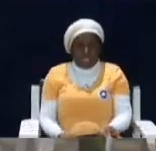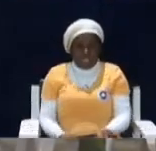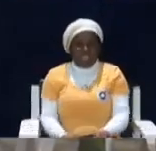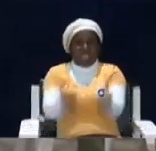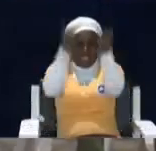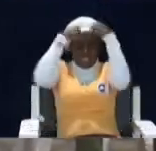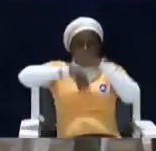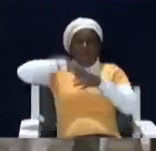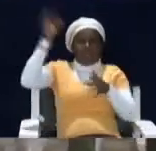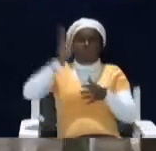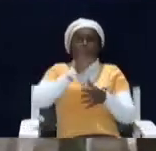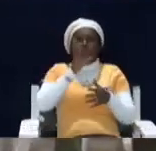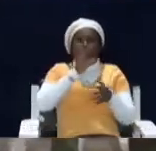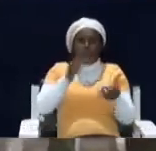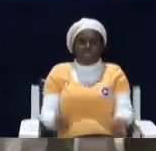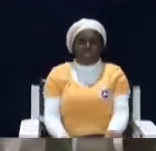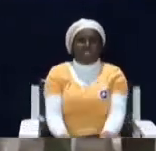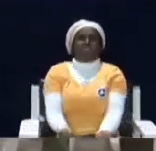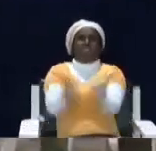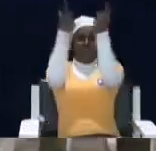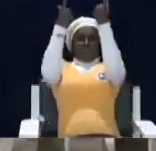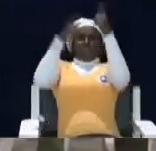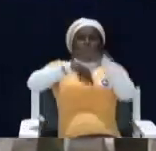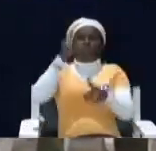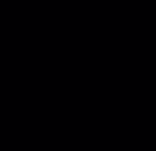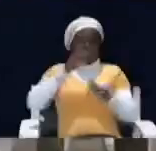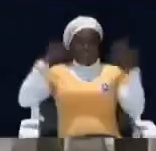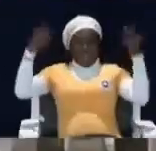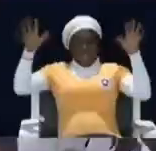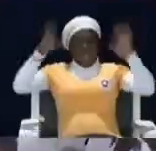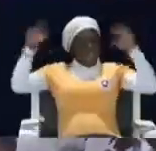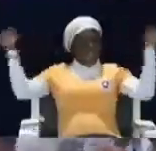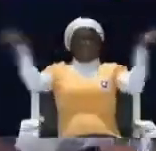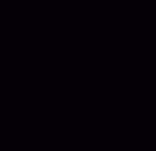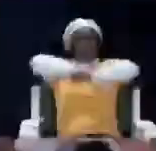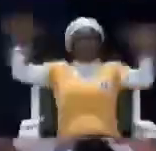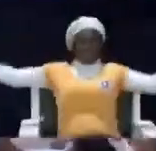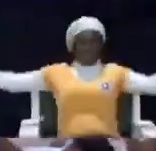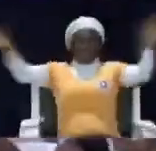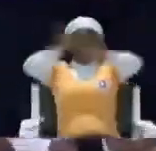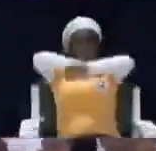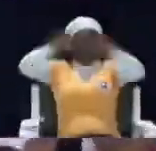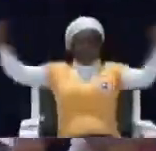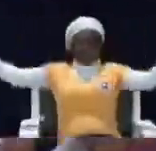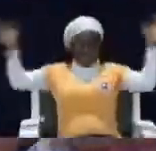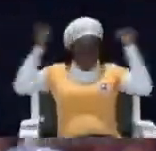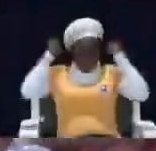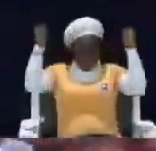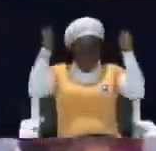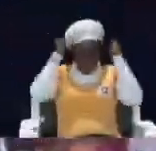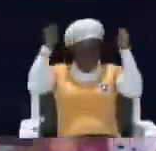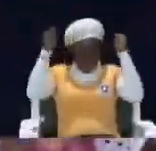out alive. Children of the Lord, praise the Lord. Hallelujah.